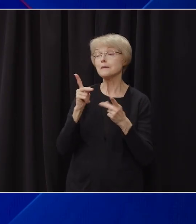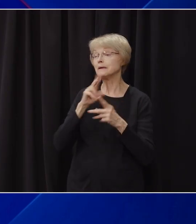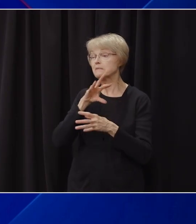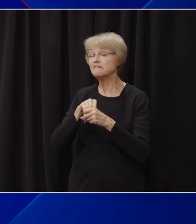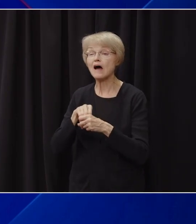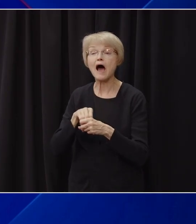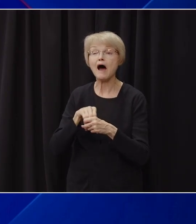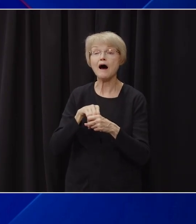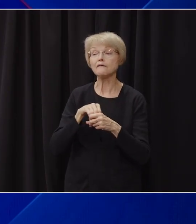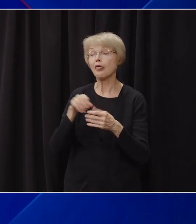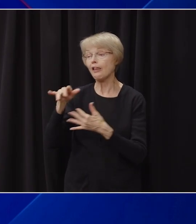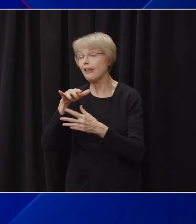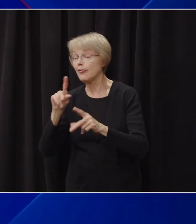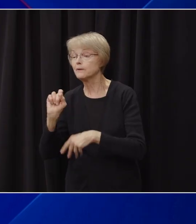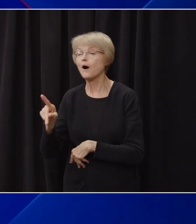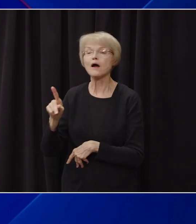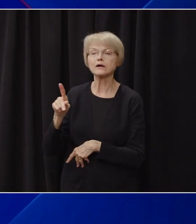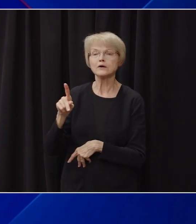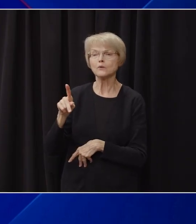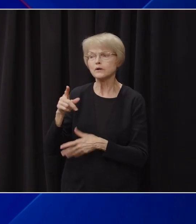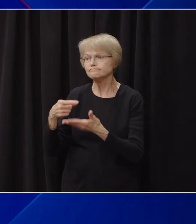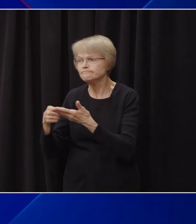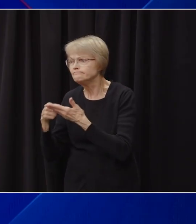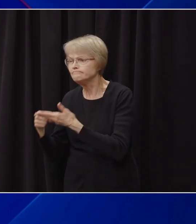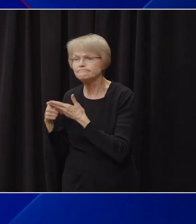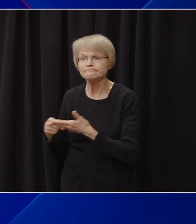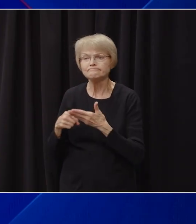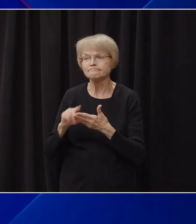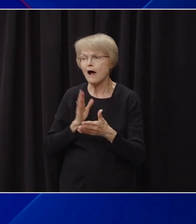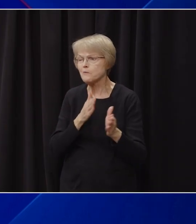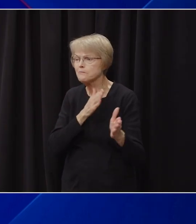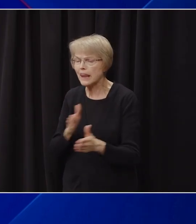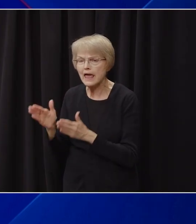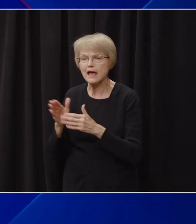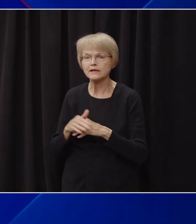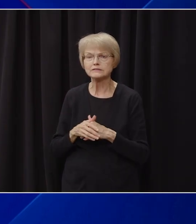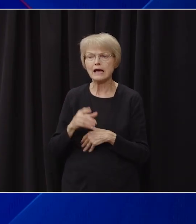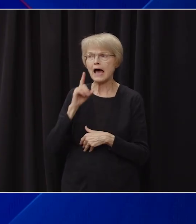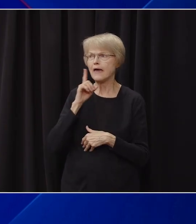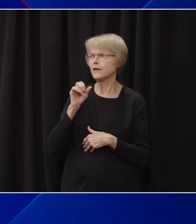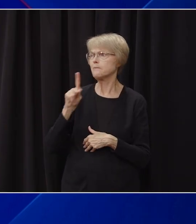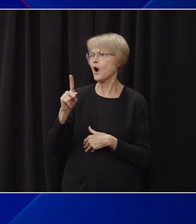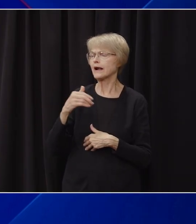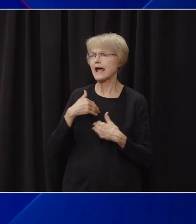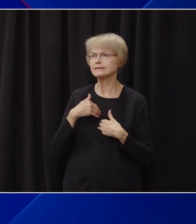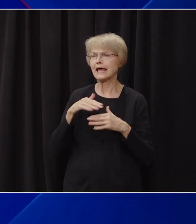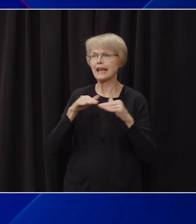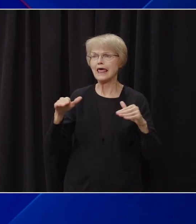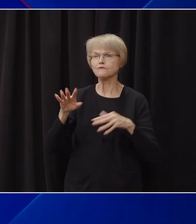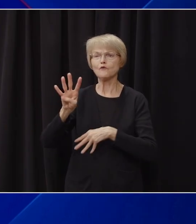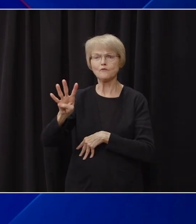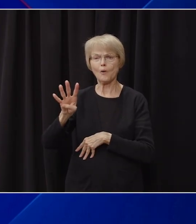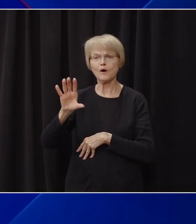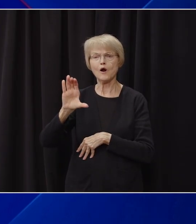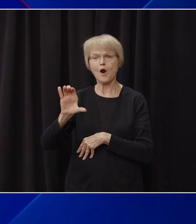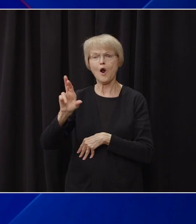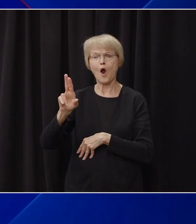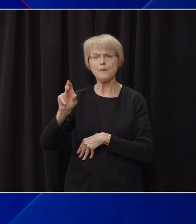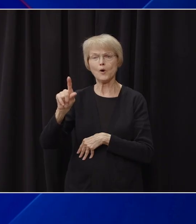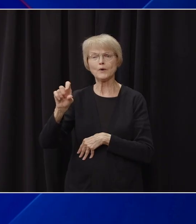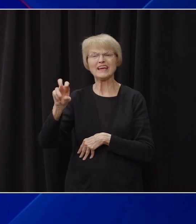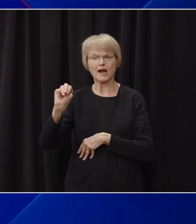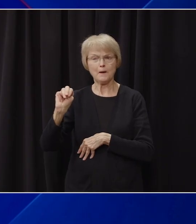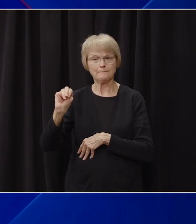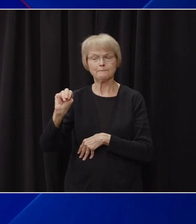in the park. The park also has, I think it's a level 4 arboretum. So their own staff